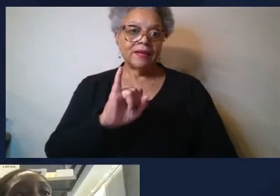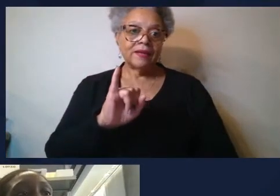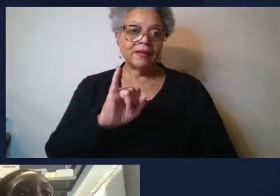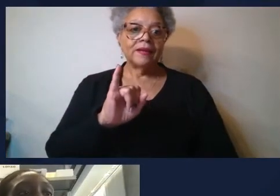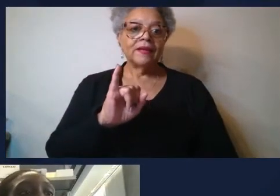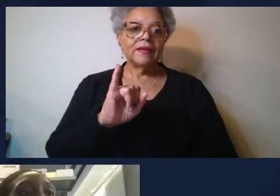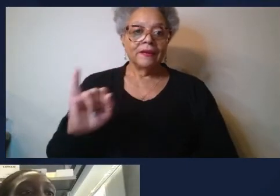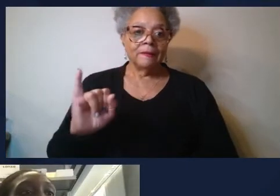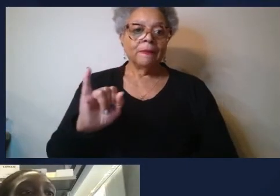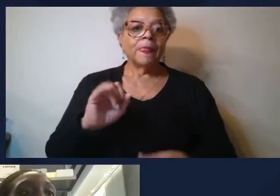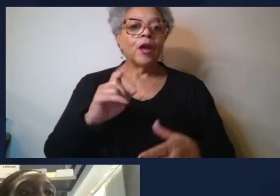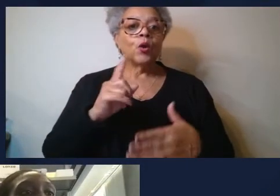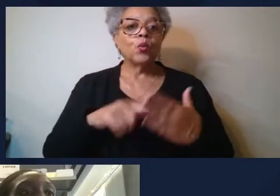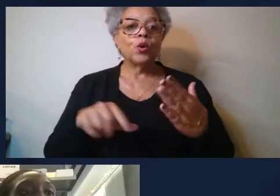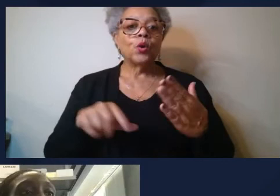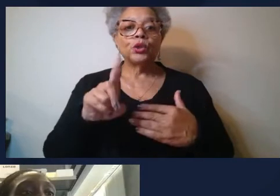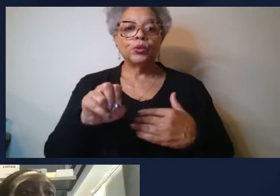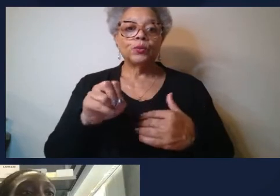what do you